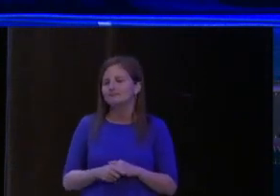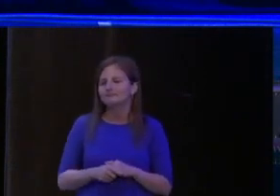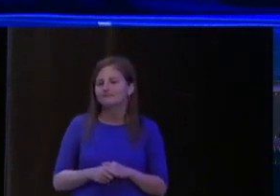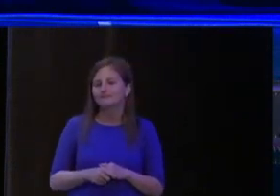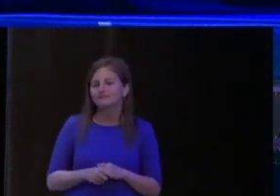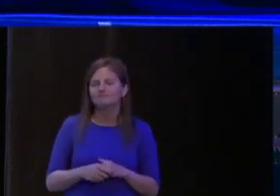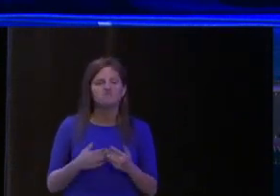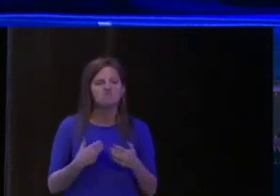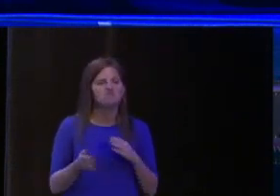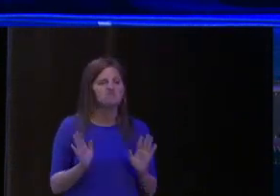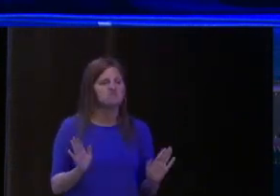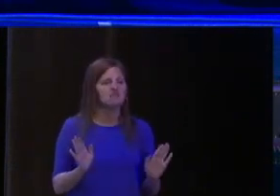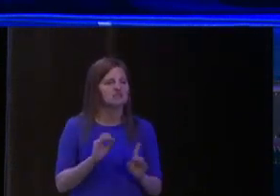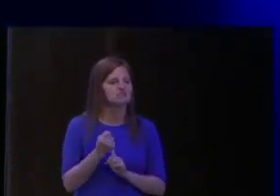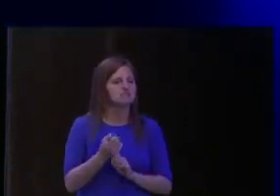Doesn't matter what it is.